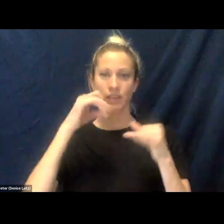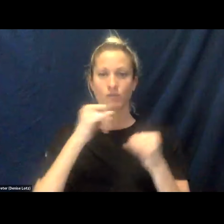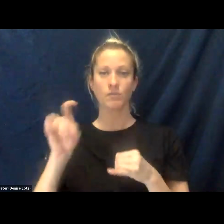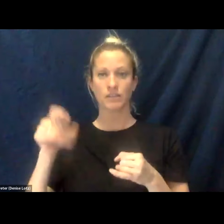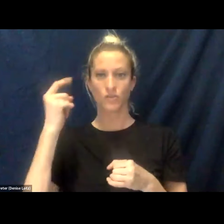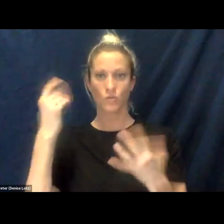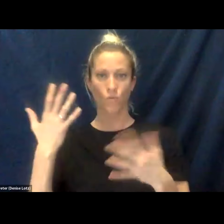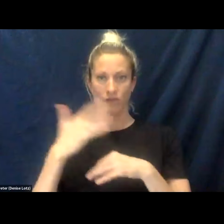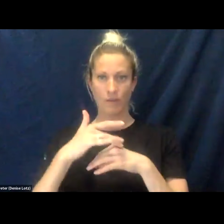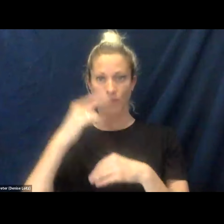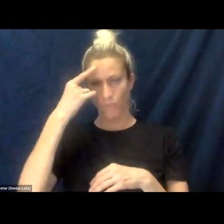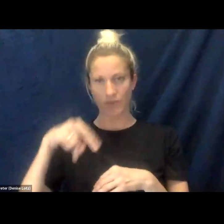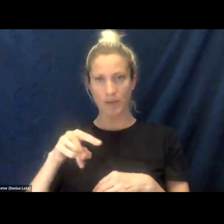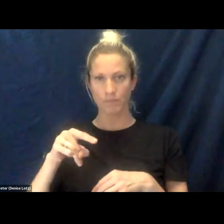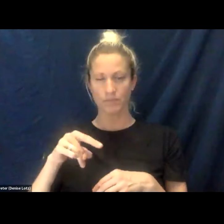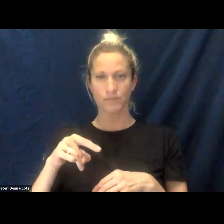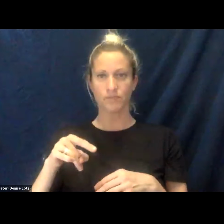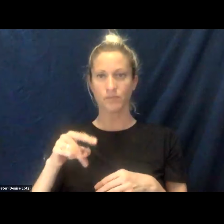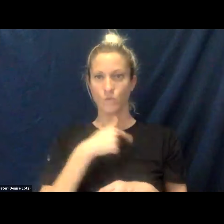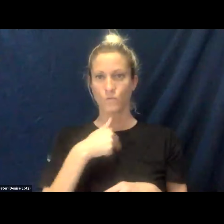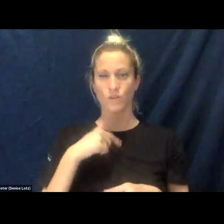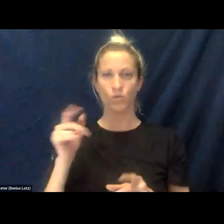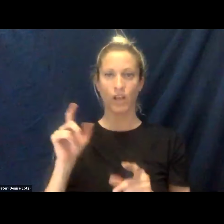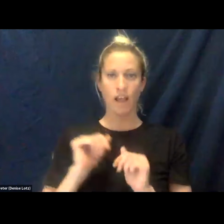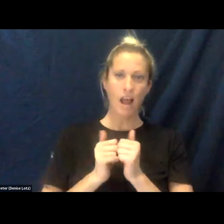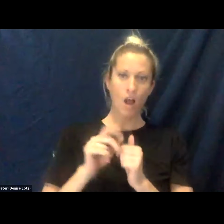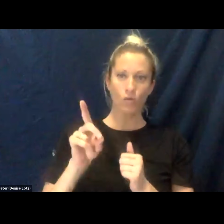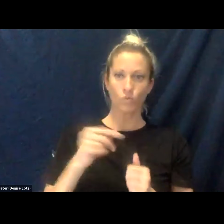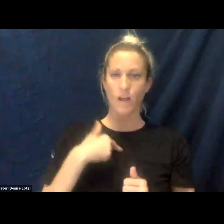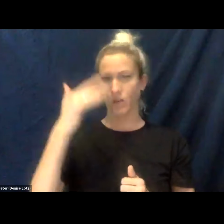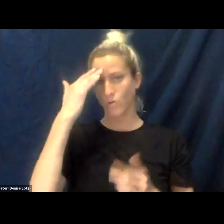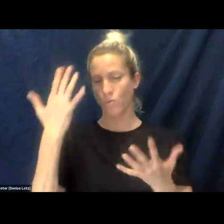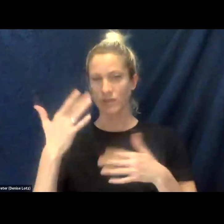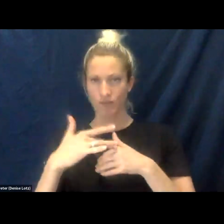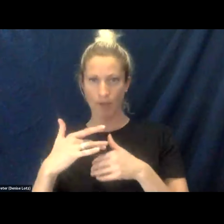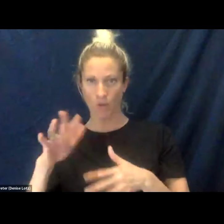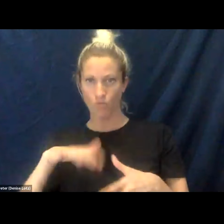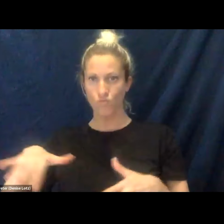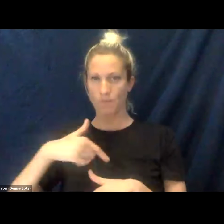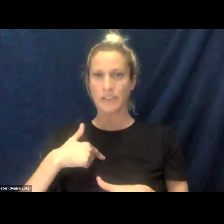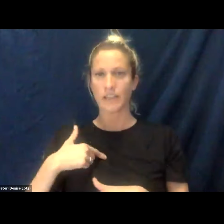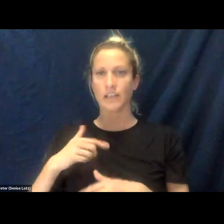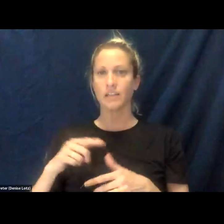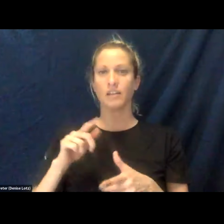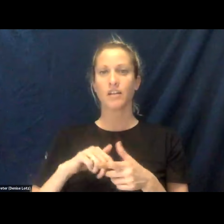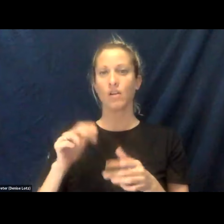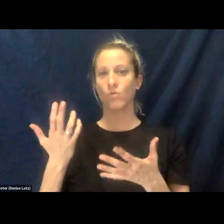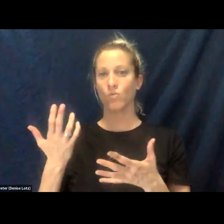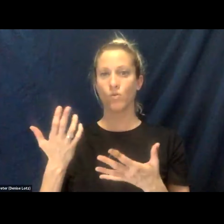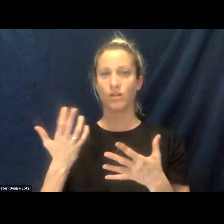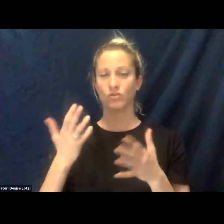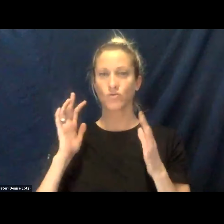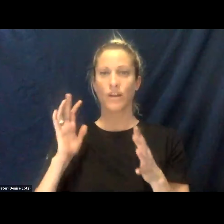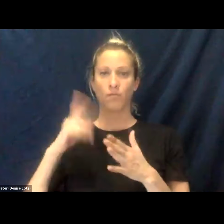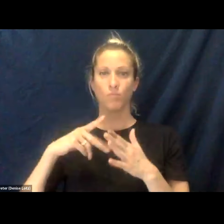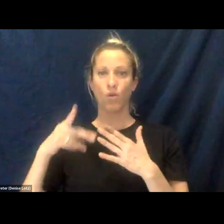understand what's available to them, awareness factor of, how do I know what's available around me? How do I know that a great